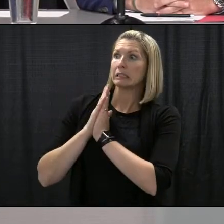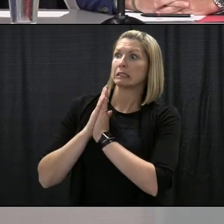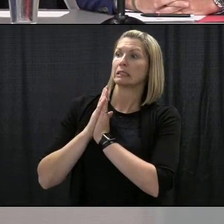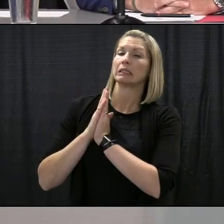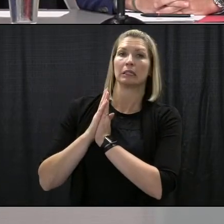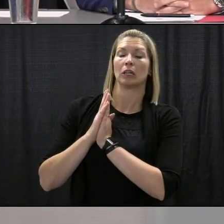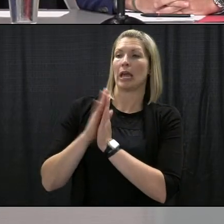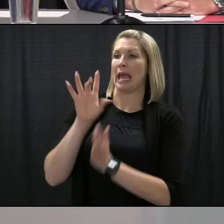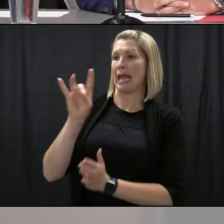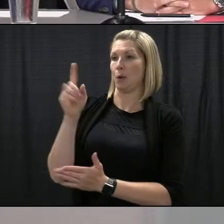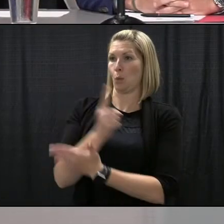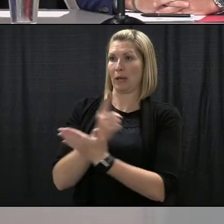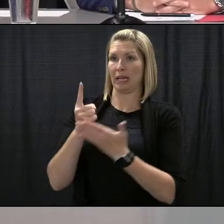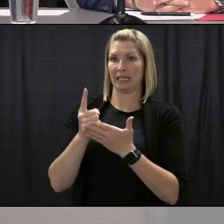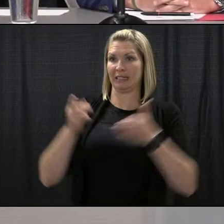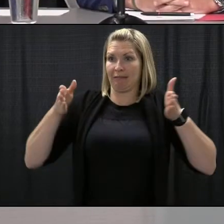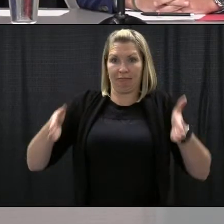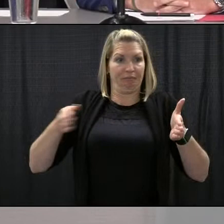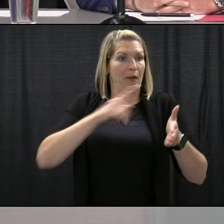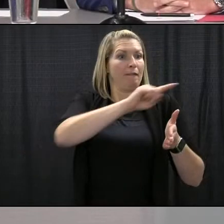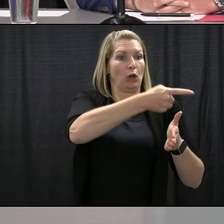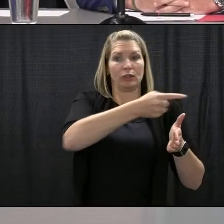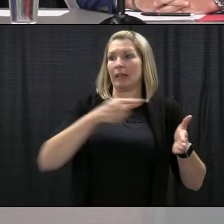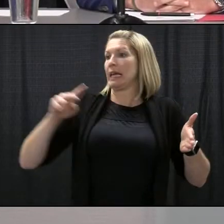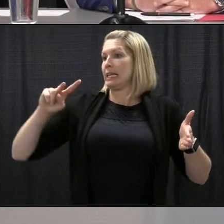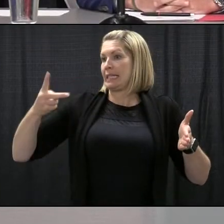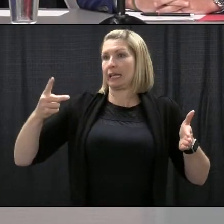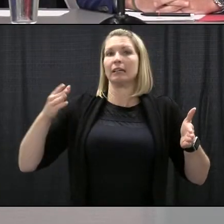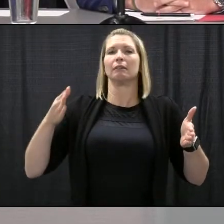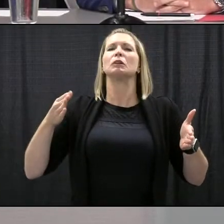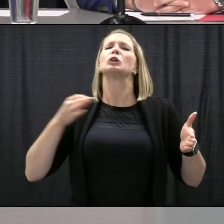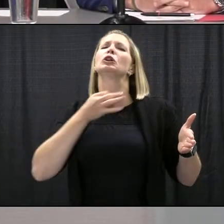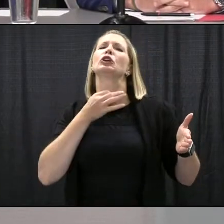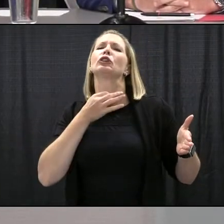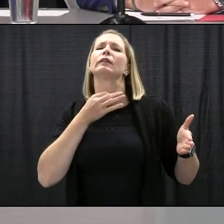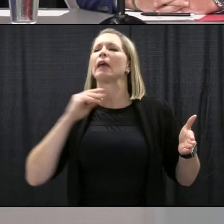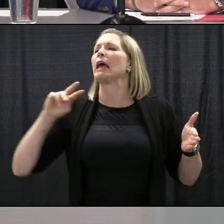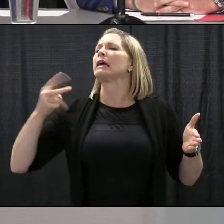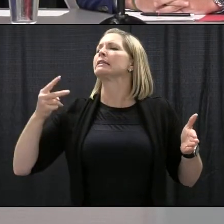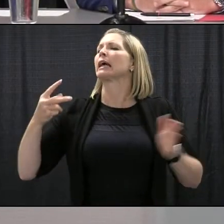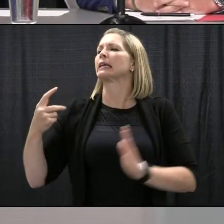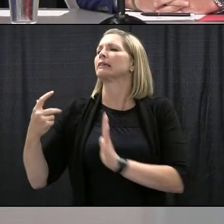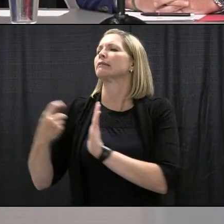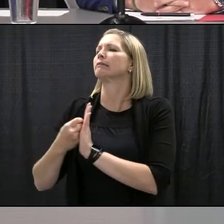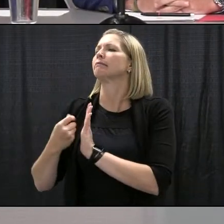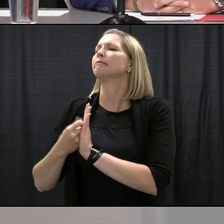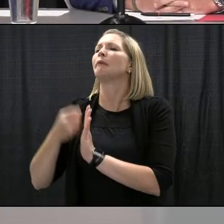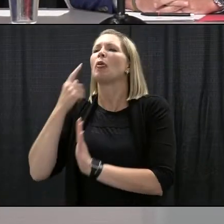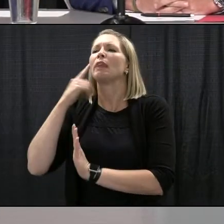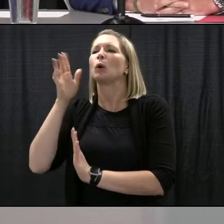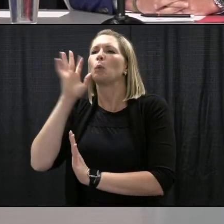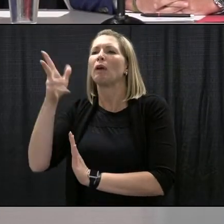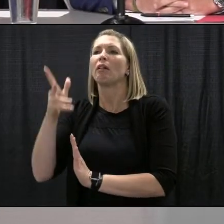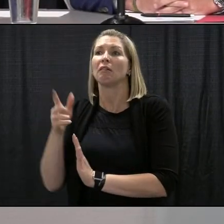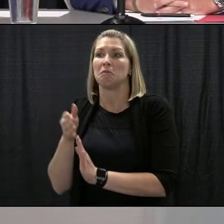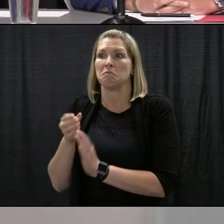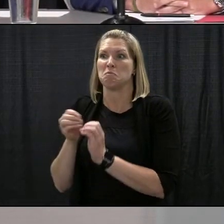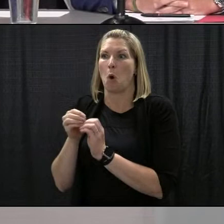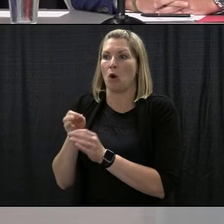province's inventory, is there any consideration to maybe even changing yet again second doses to sooner than 8 weeks?